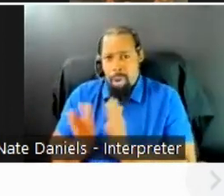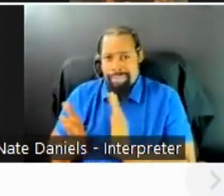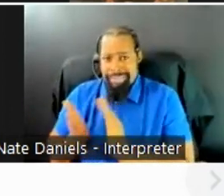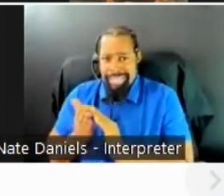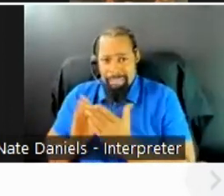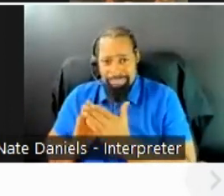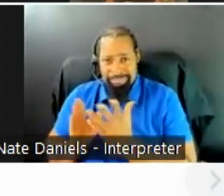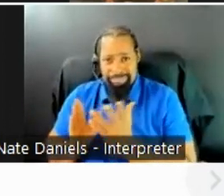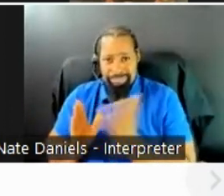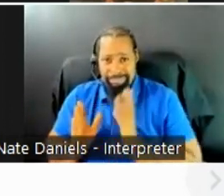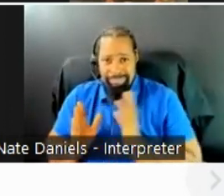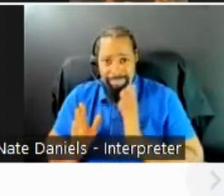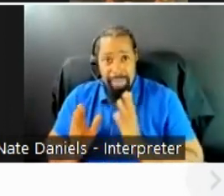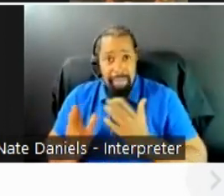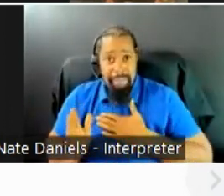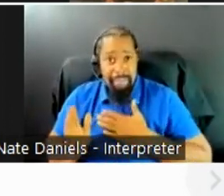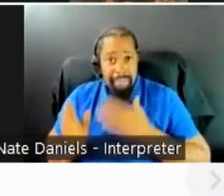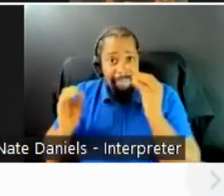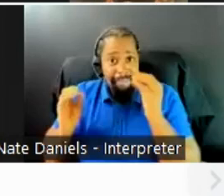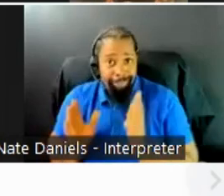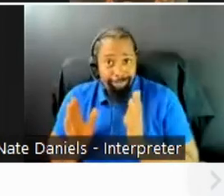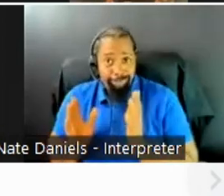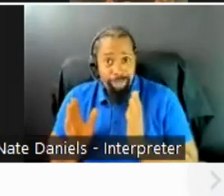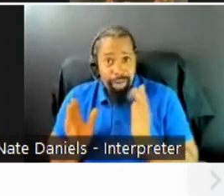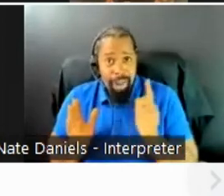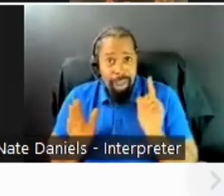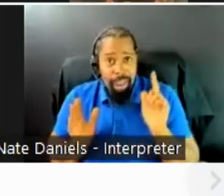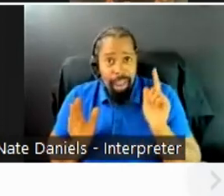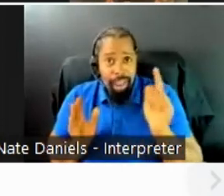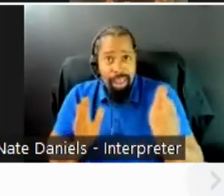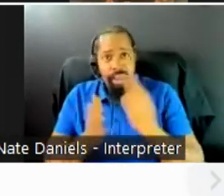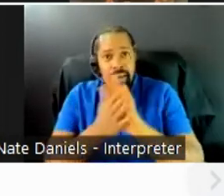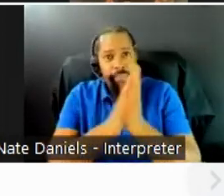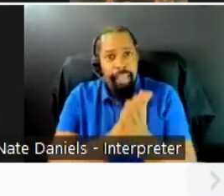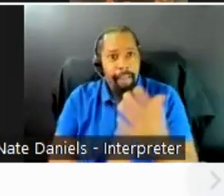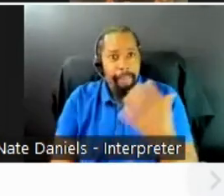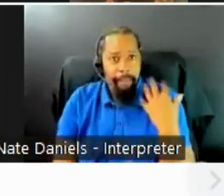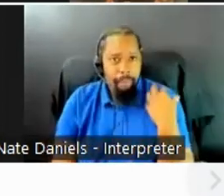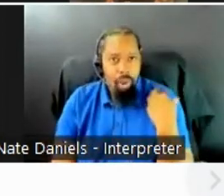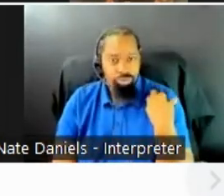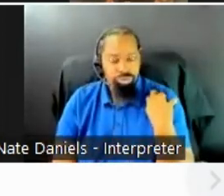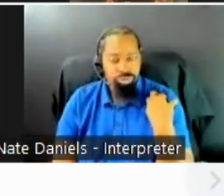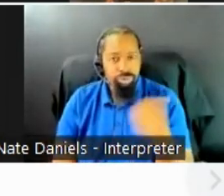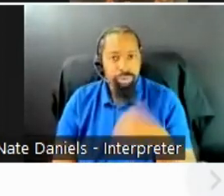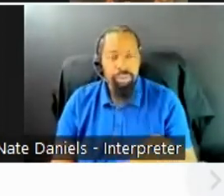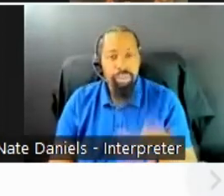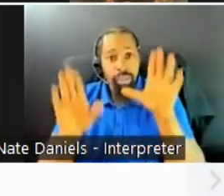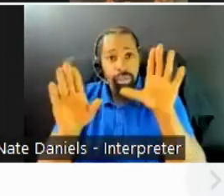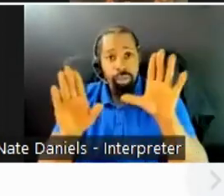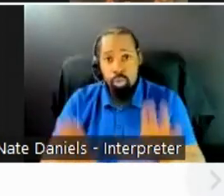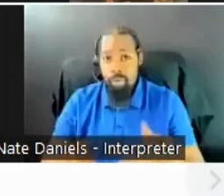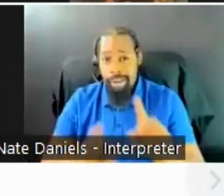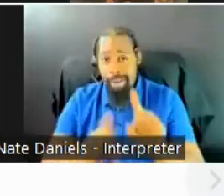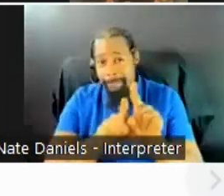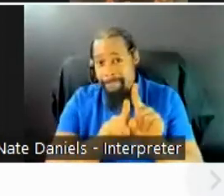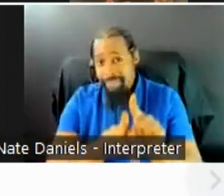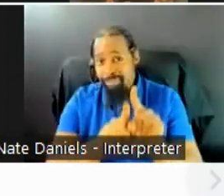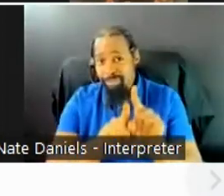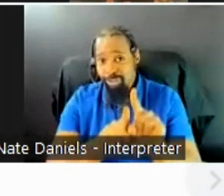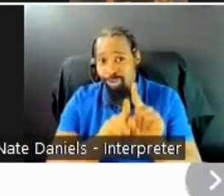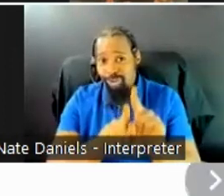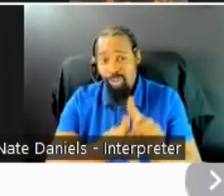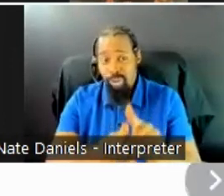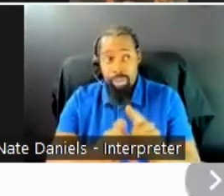boss. I never knew what an amazing mentor she will be throughout my entire life. She taught me a lot of